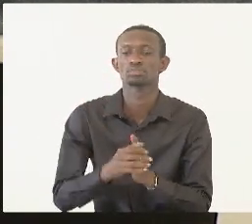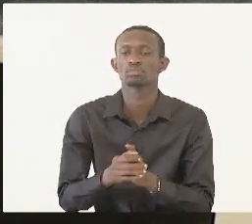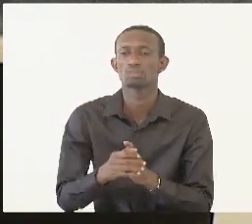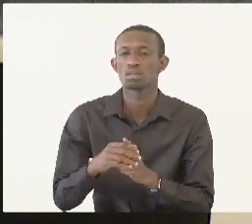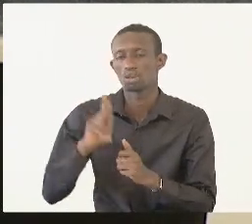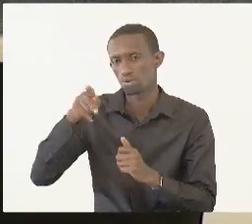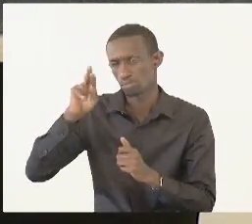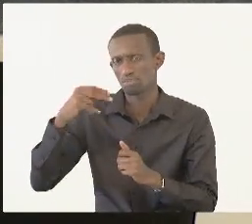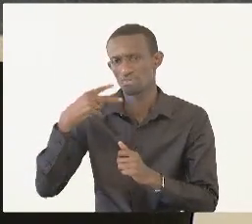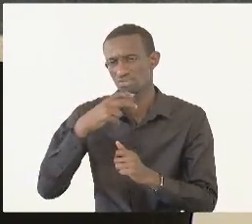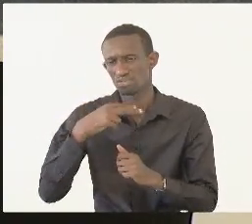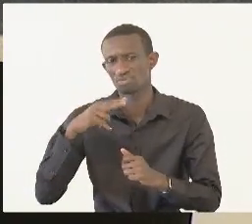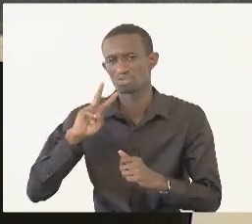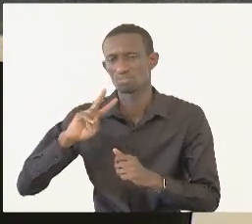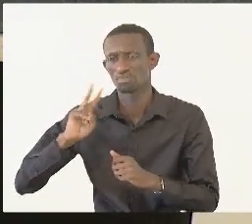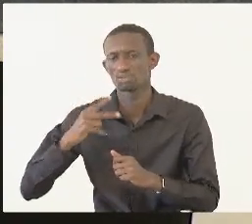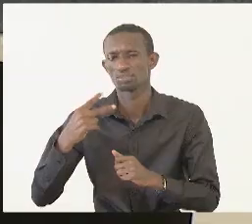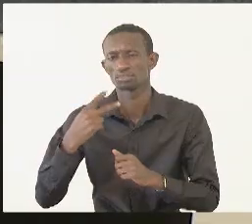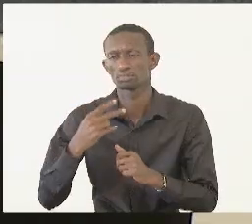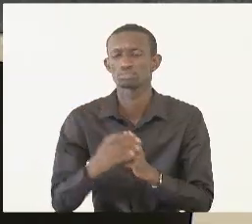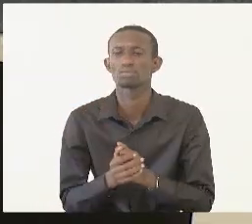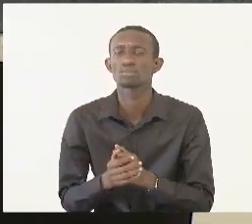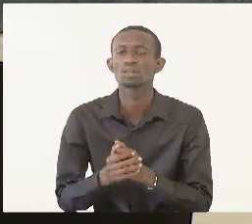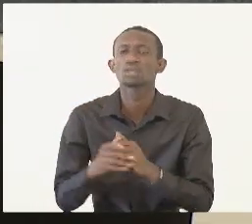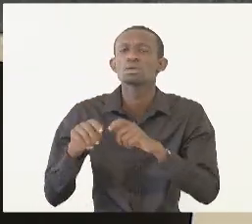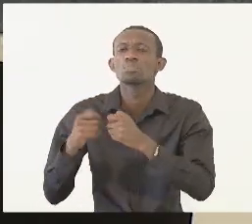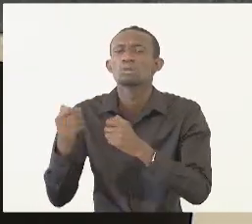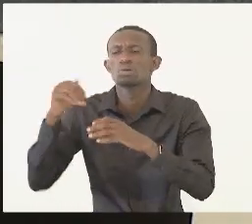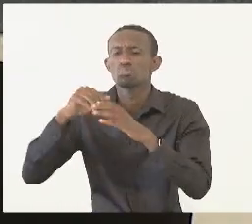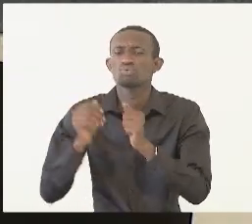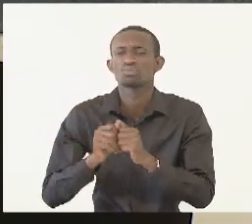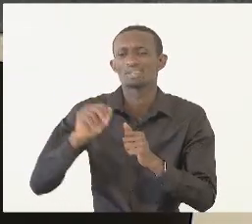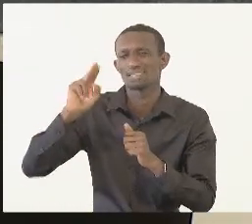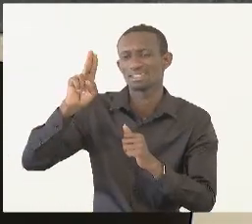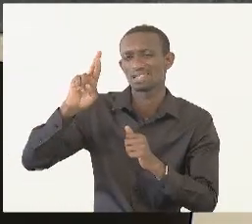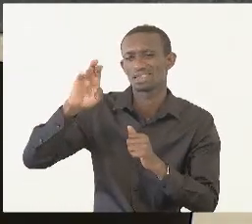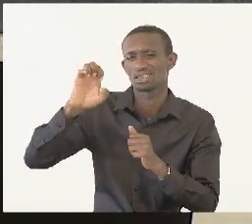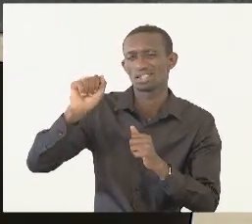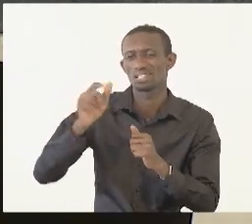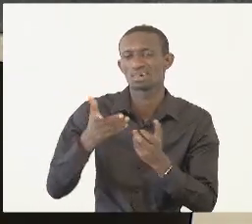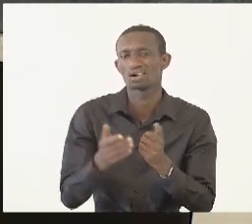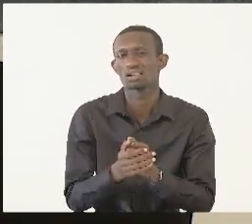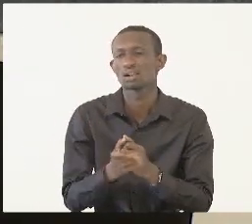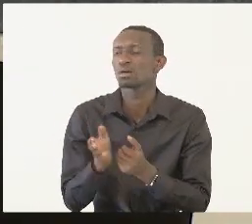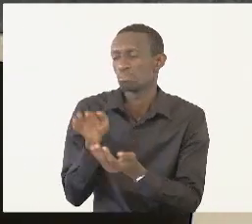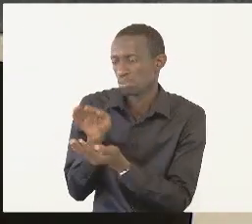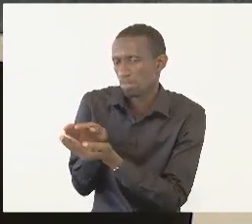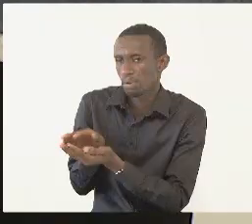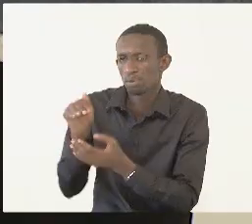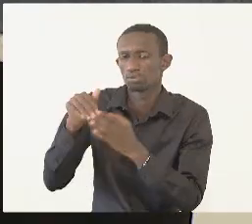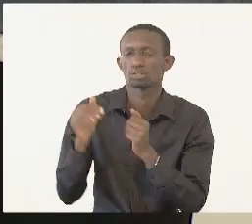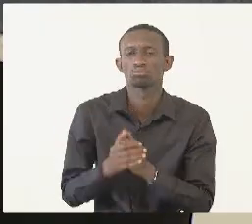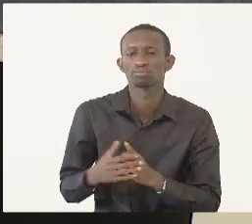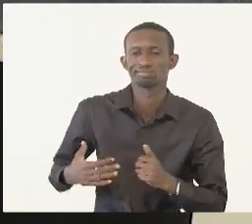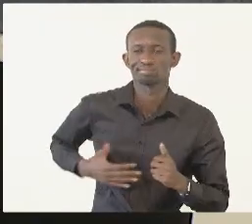proteins into urea and even glycogen, which is going to be stored in the liver. So